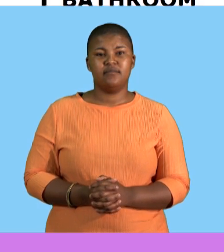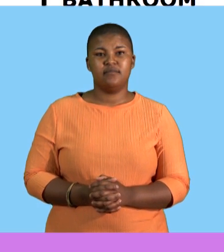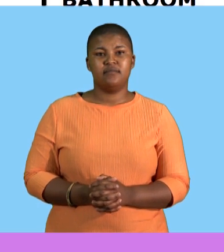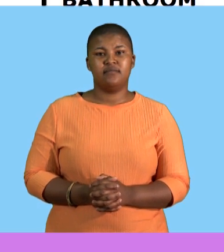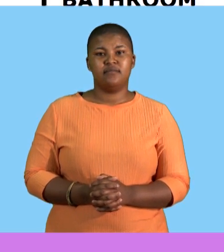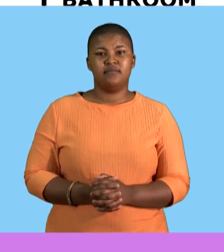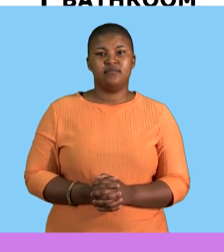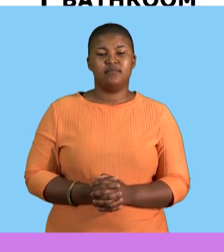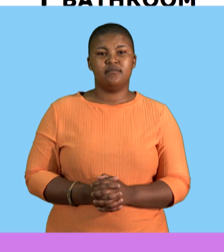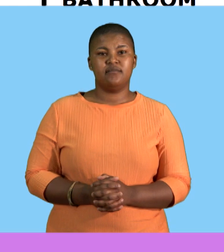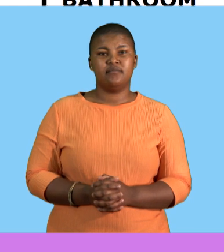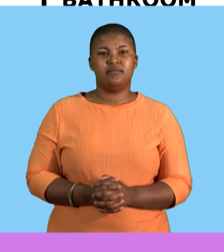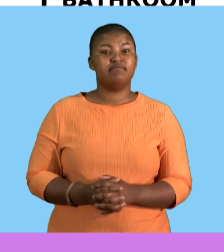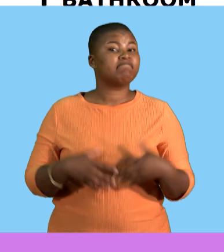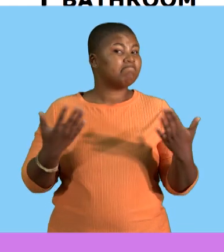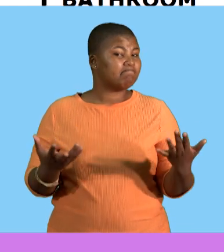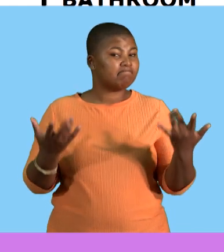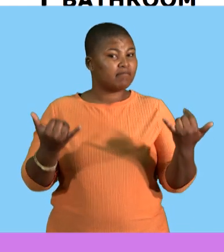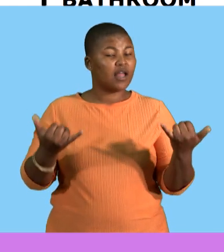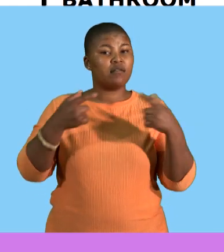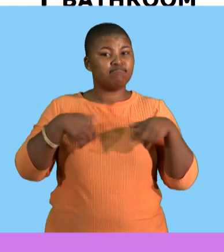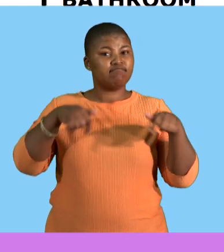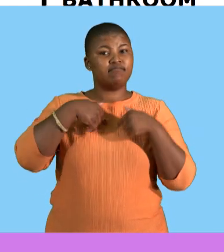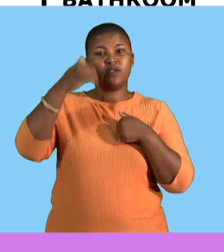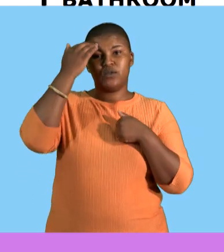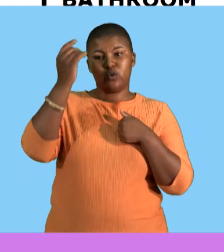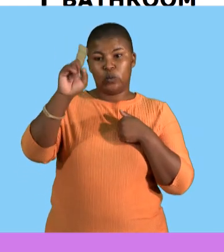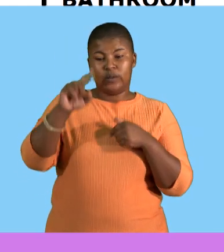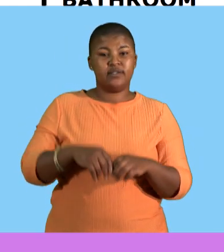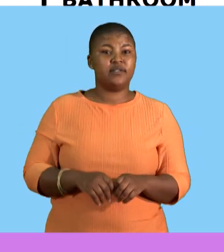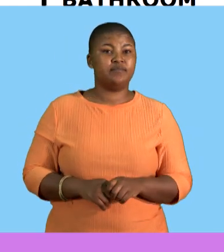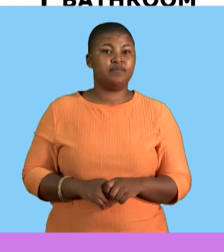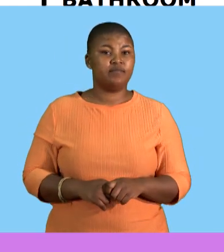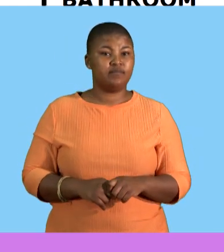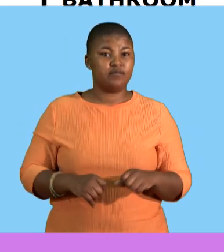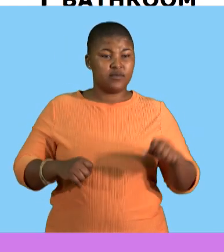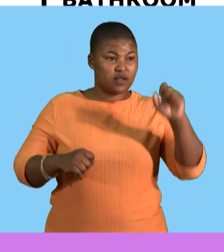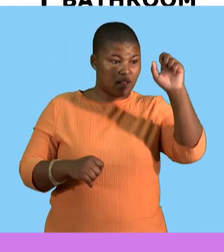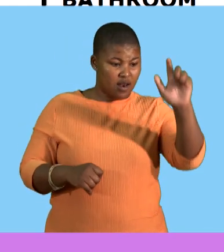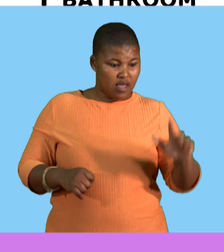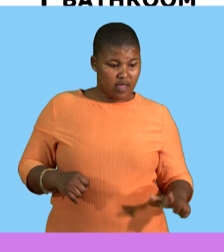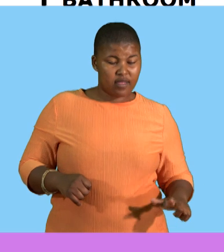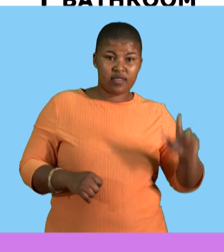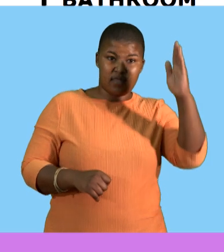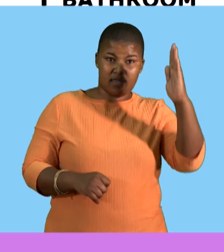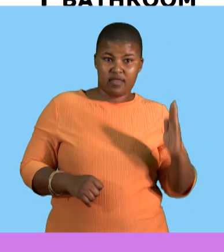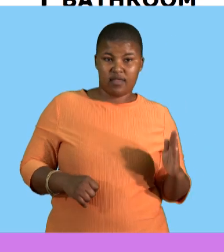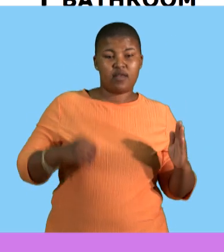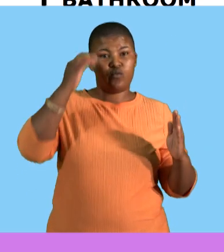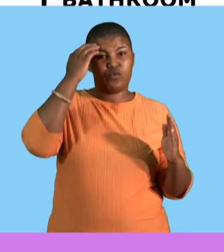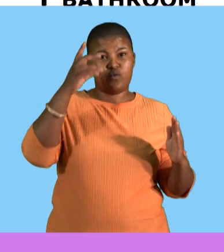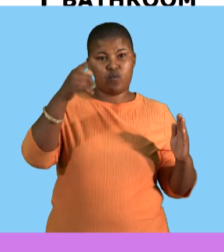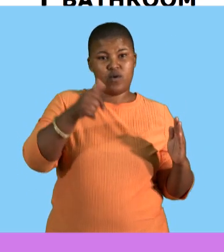So, what do we know? We know the length of his wall is